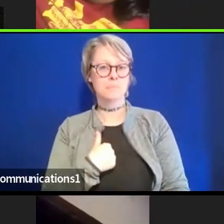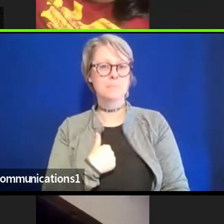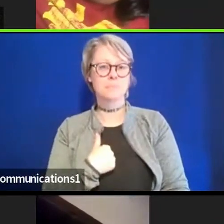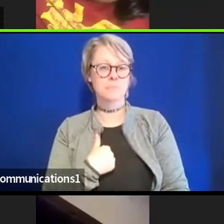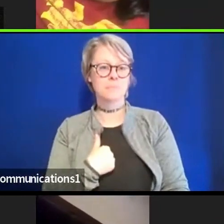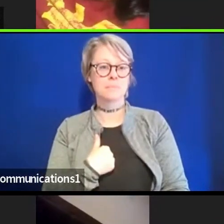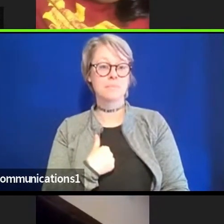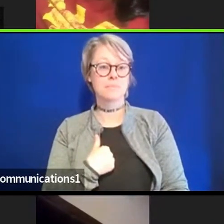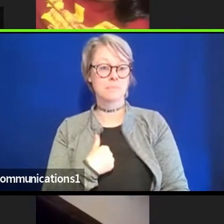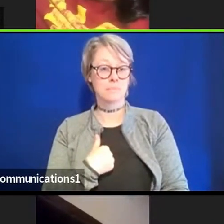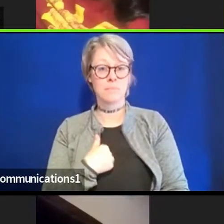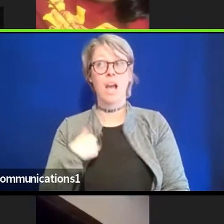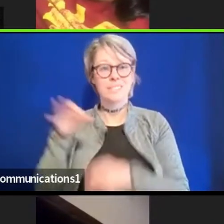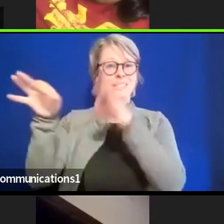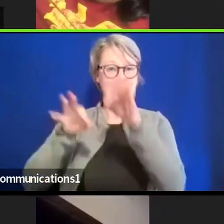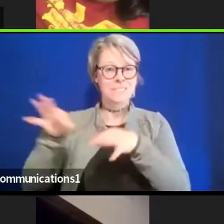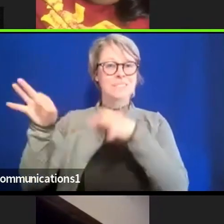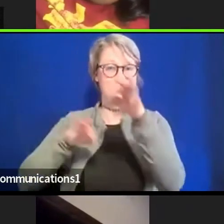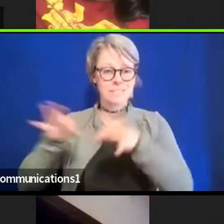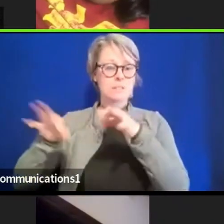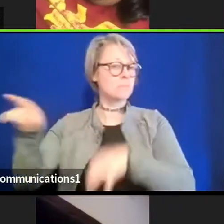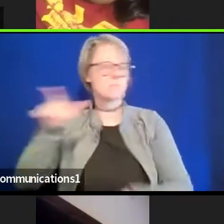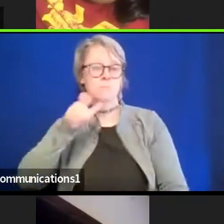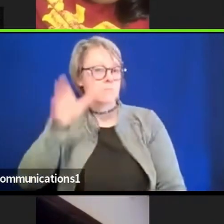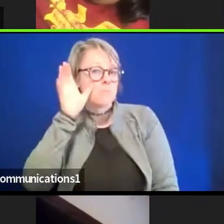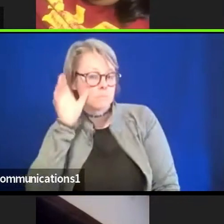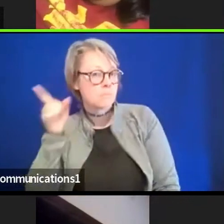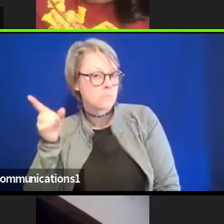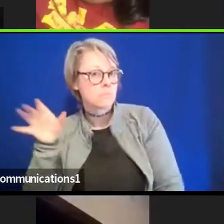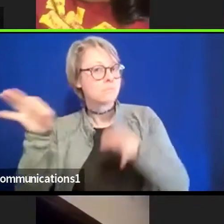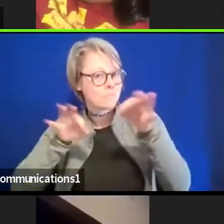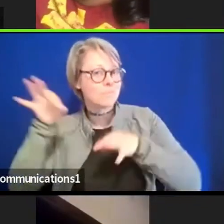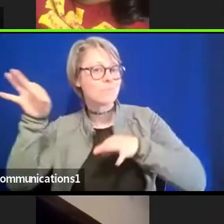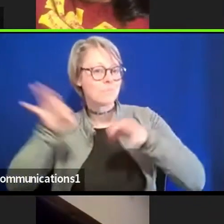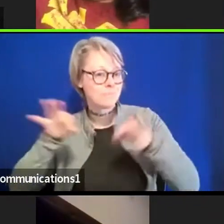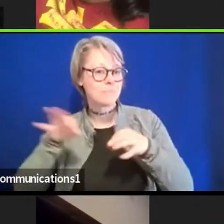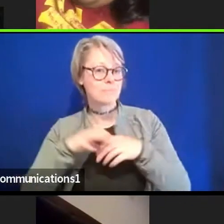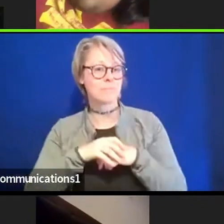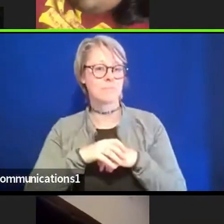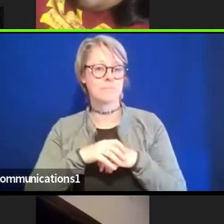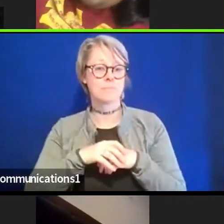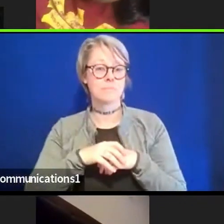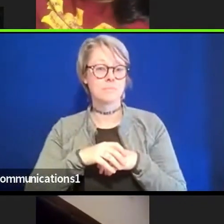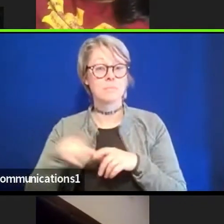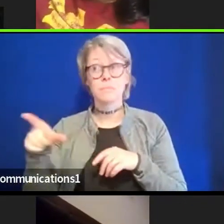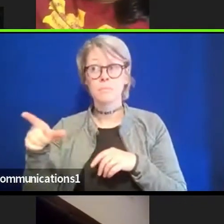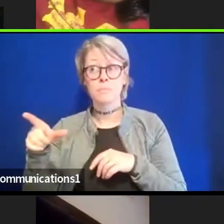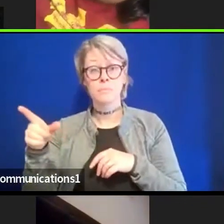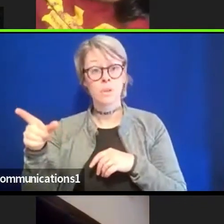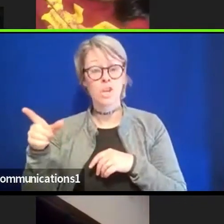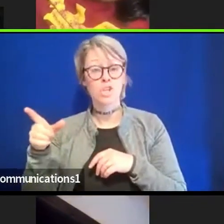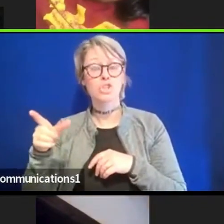I try to keep telling her that, but she wouldn't listen. It's not that she's uneducated, it's just